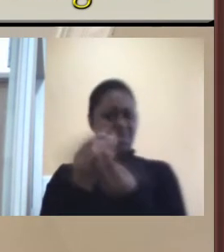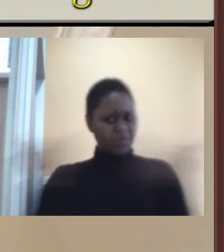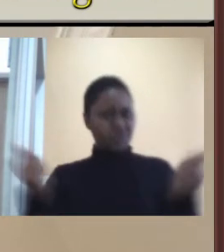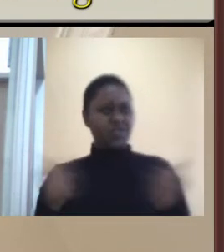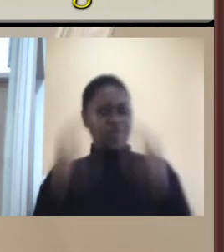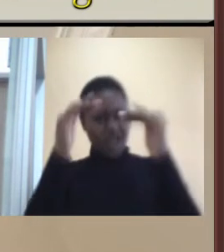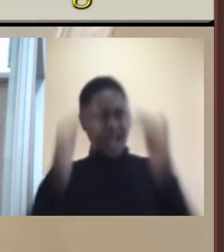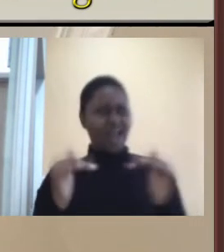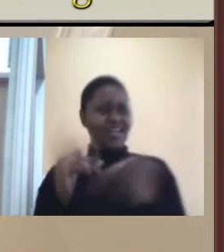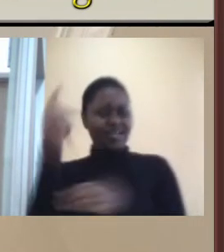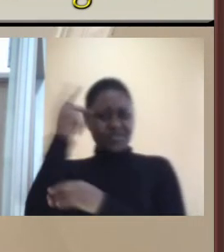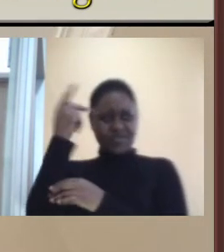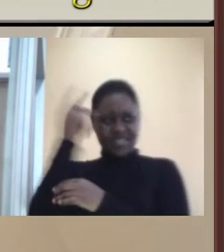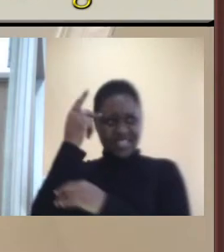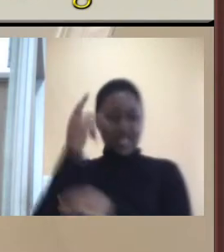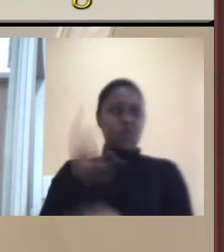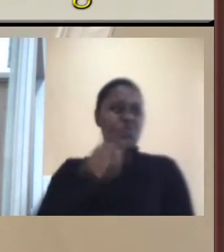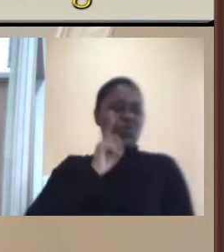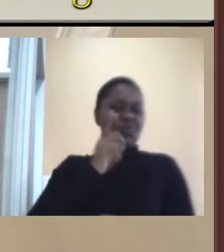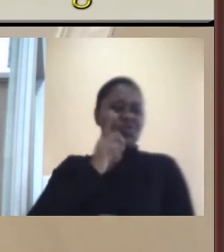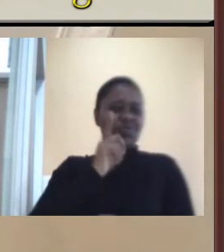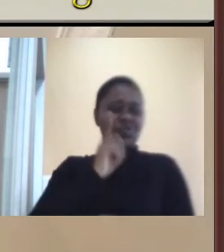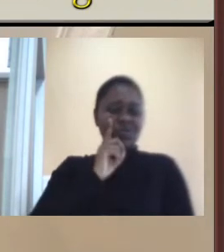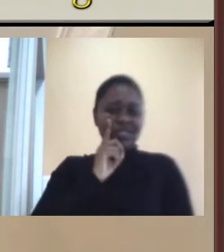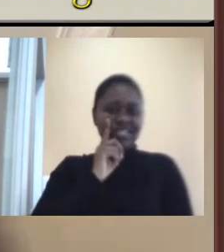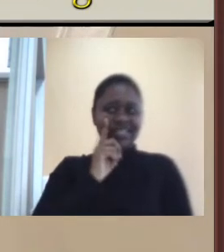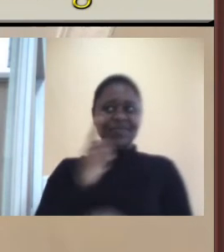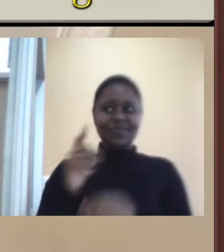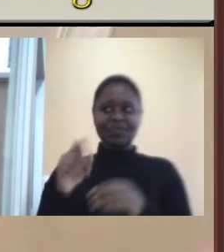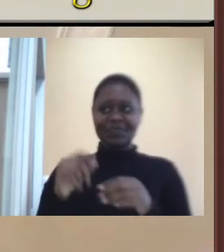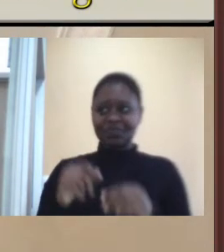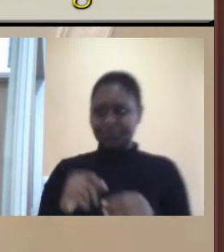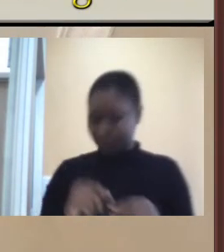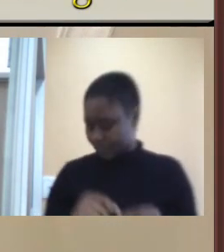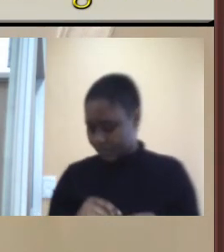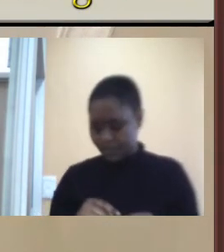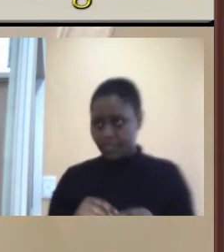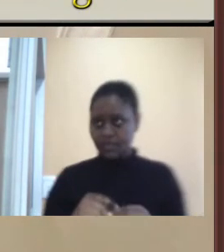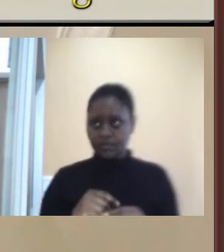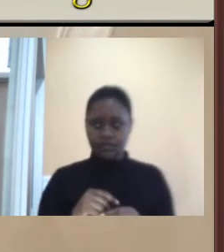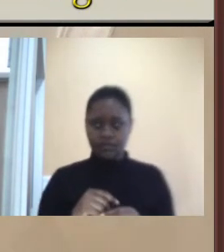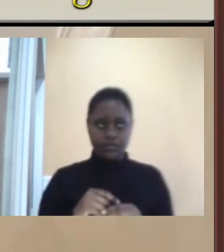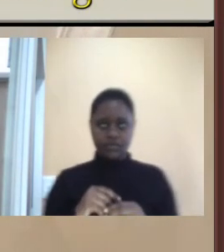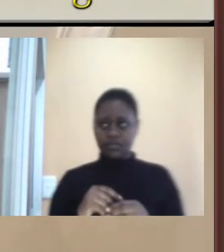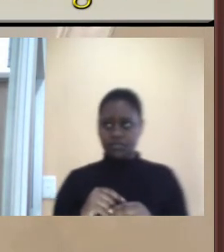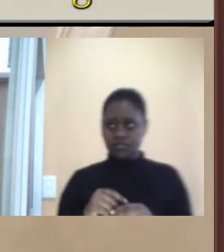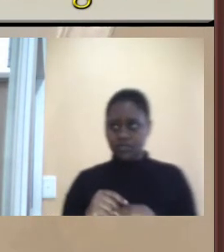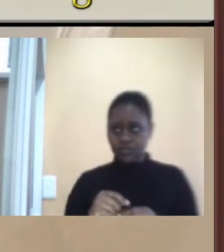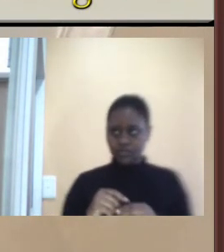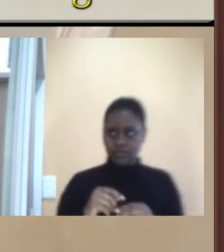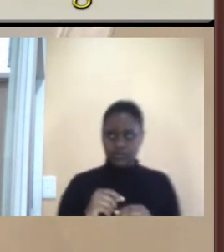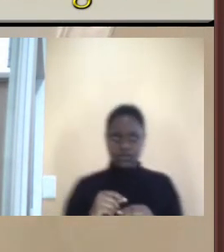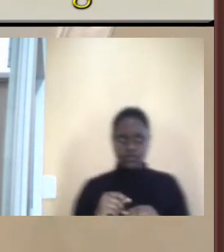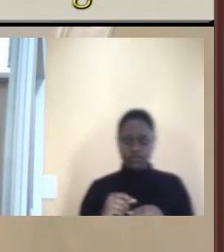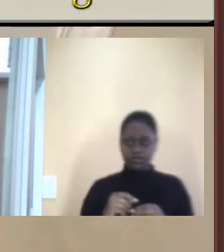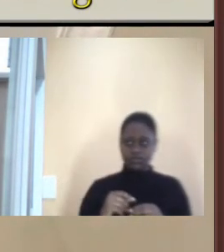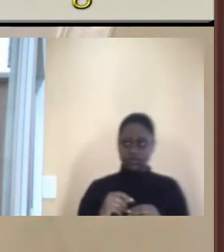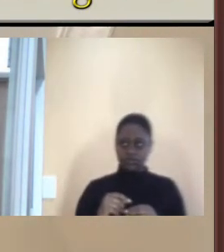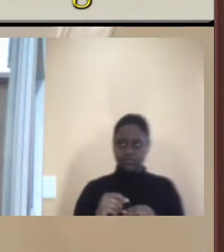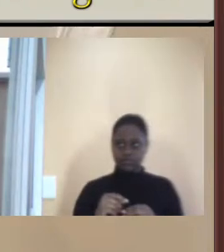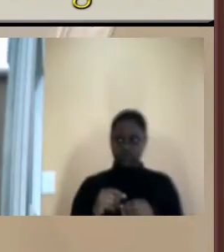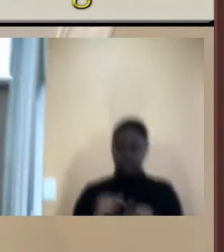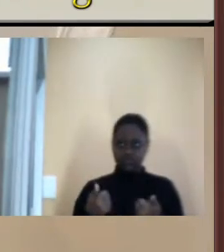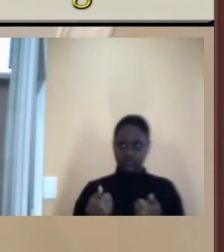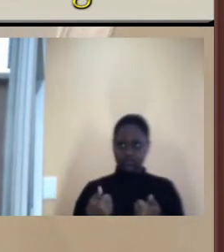Unlike Rogers, you'll see that there is some strength. It might be informed that Honorable Rogers has just understand because he